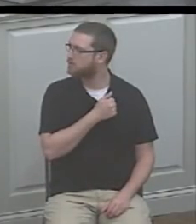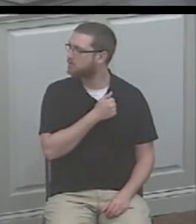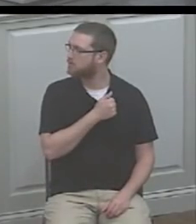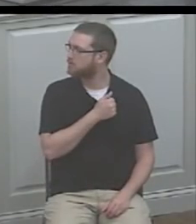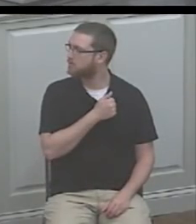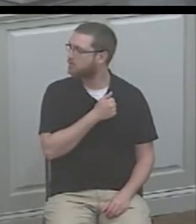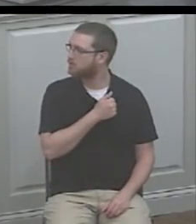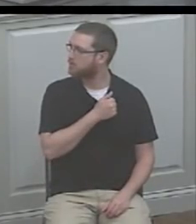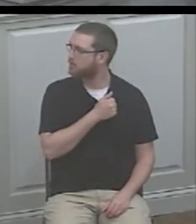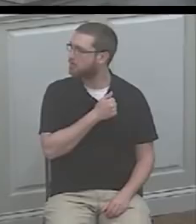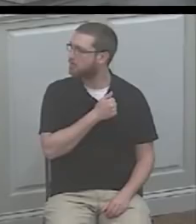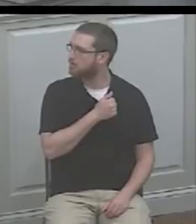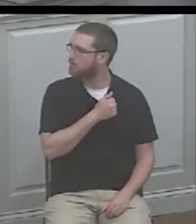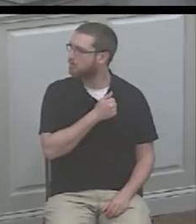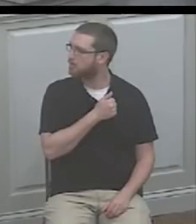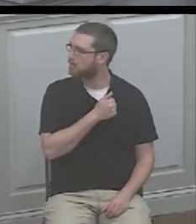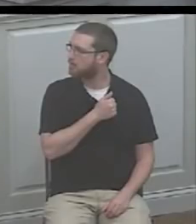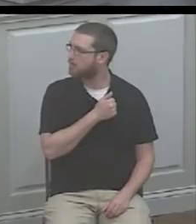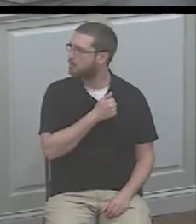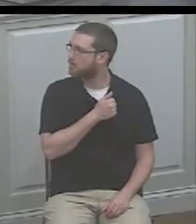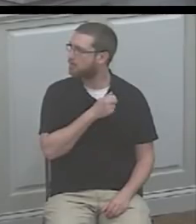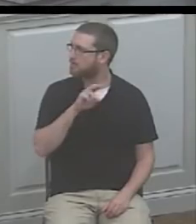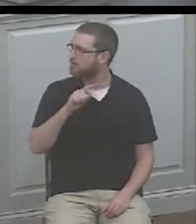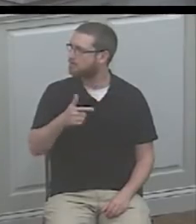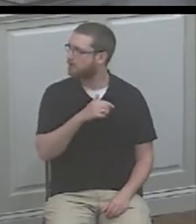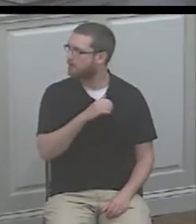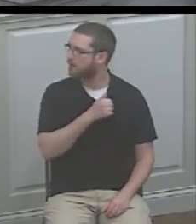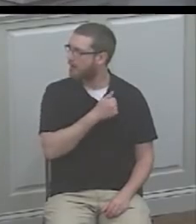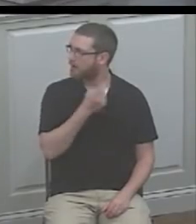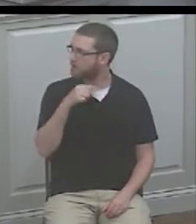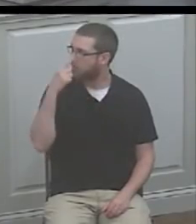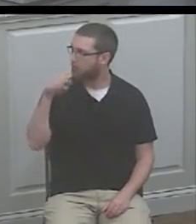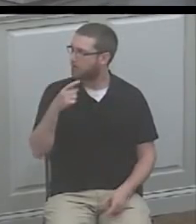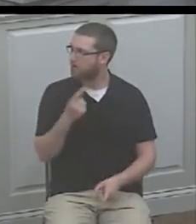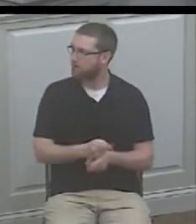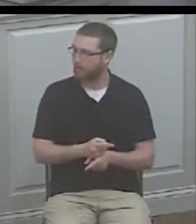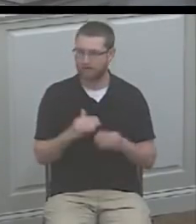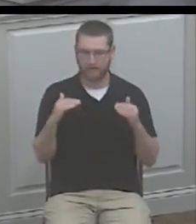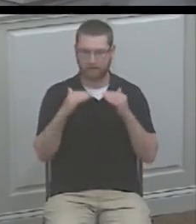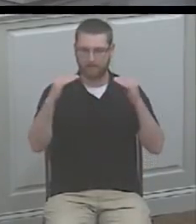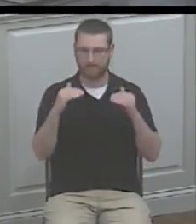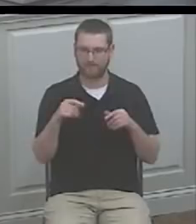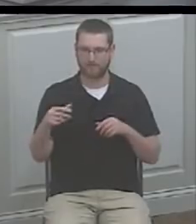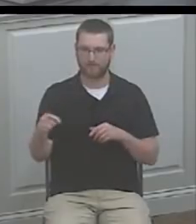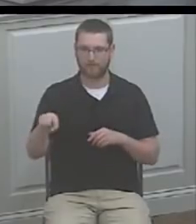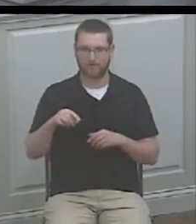What's that? Second by Commissioner Atkins, if you don't care. Oh, that's fine. All right. I don't care either. Even distribution here.